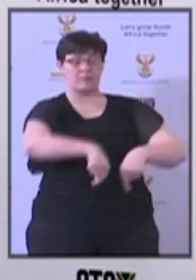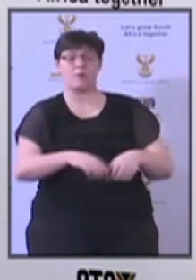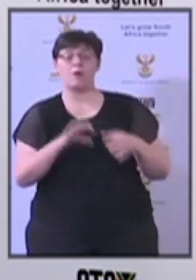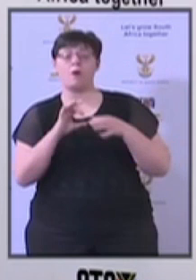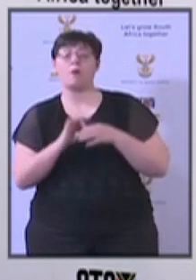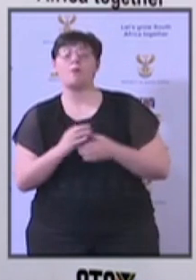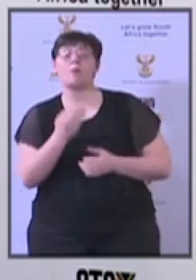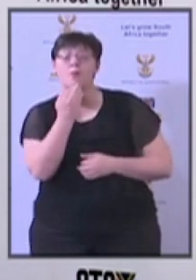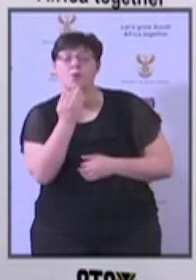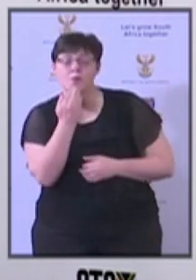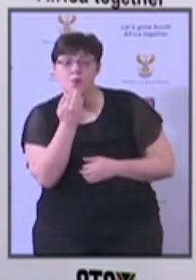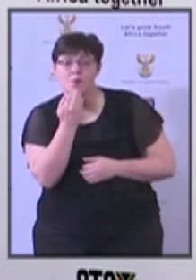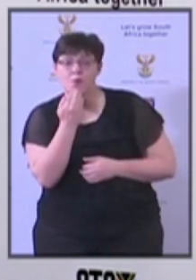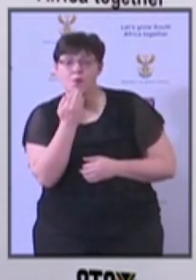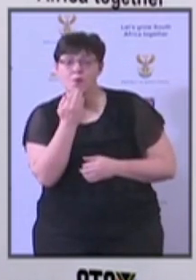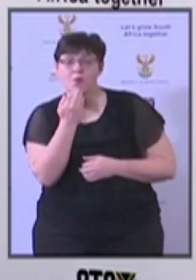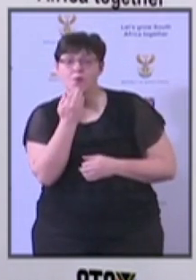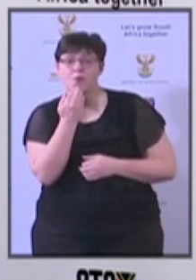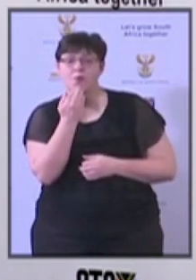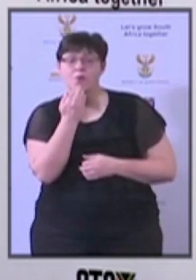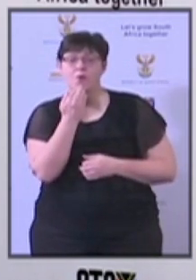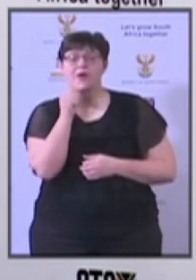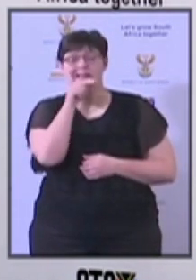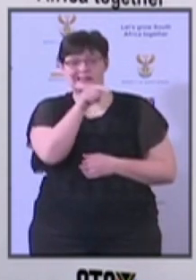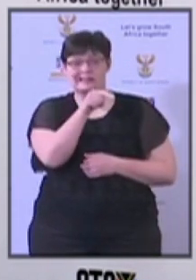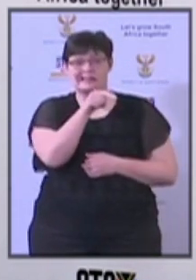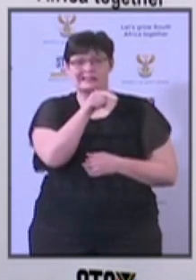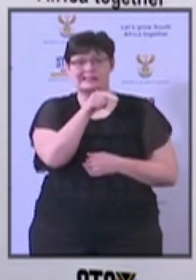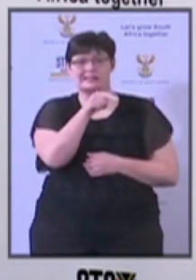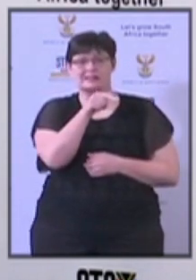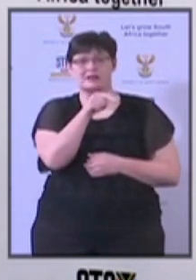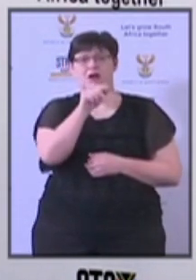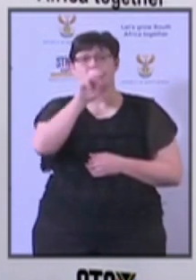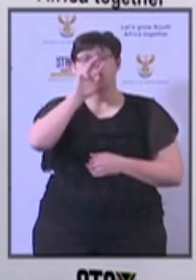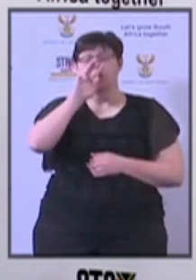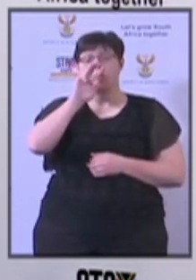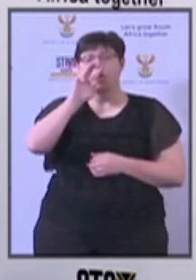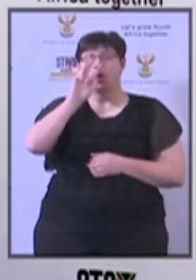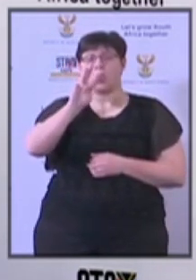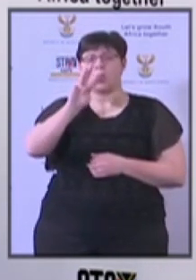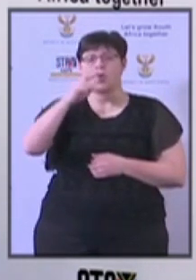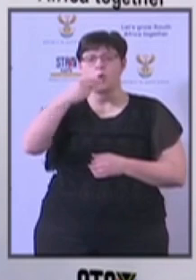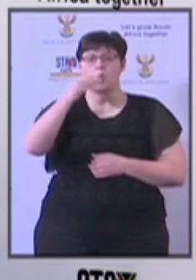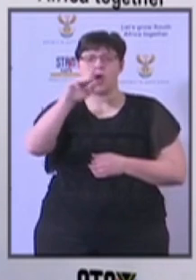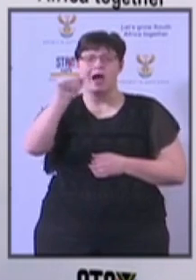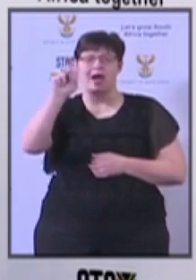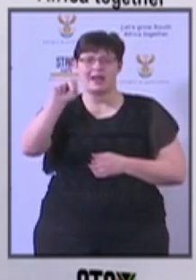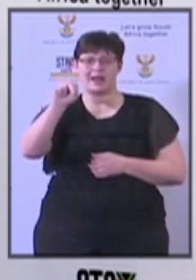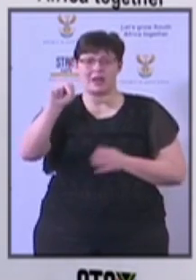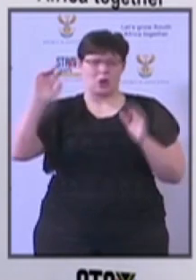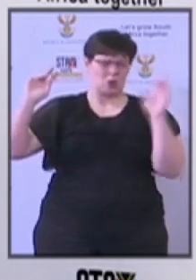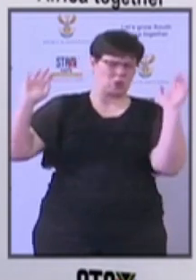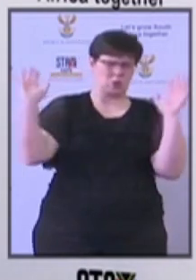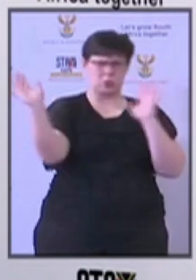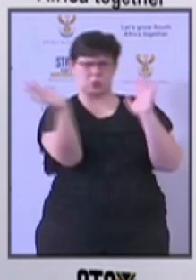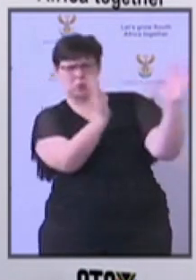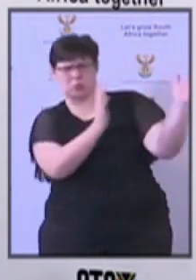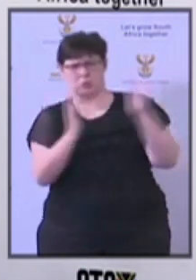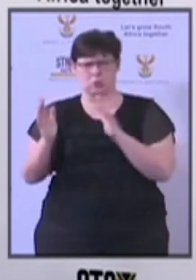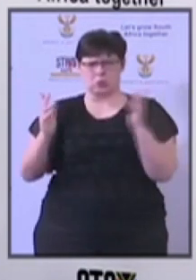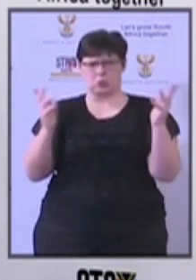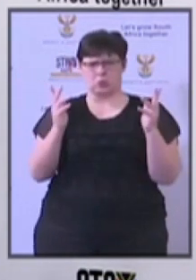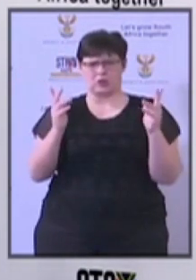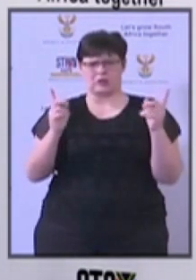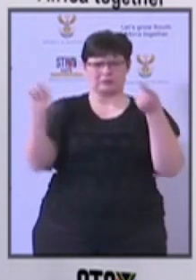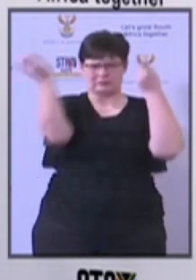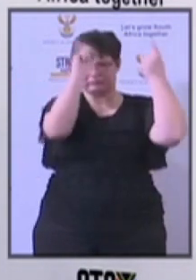were at the then center of the storm in Wuhan. They were repatriated at the cost of the state. From there,